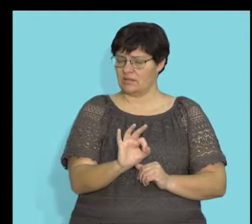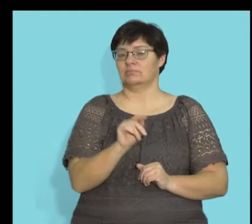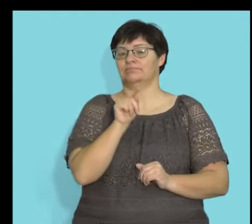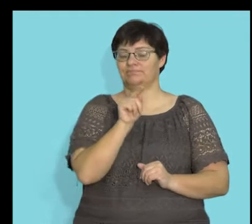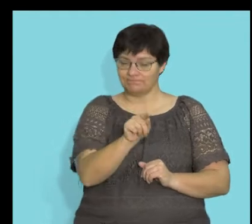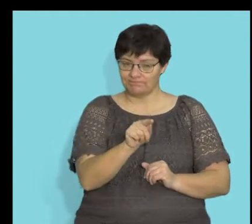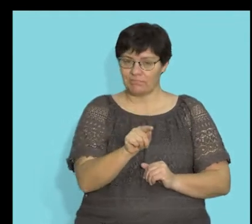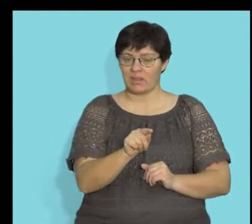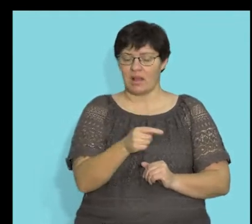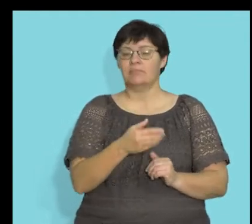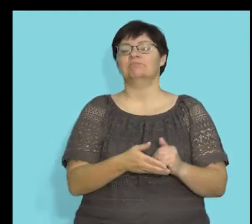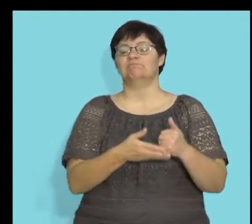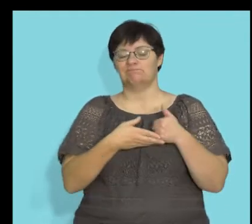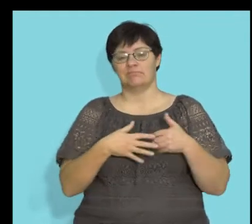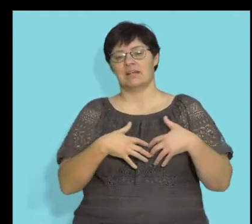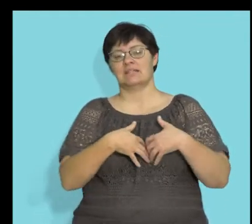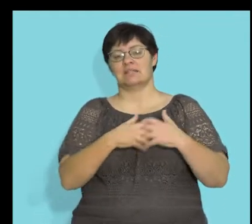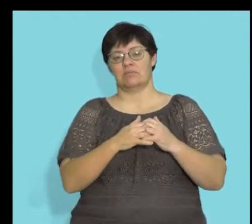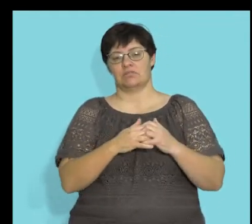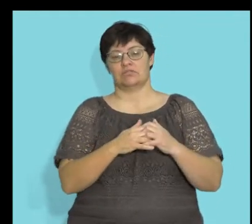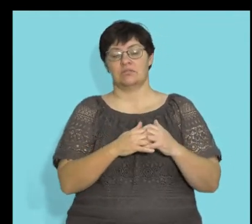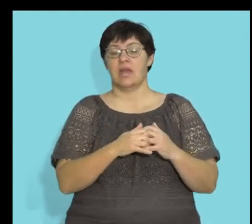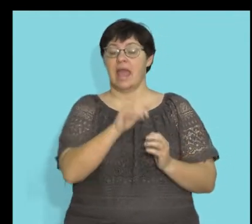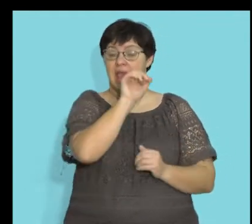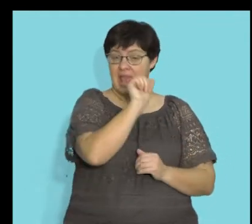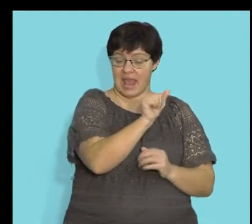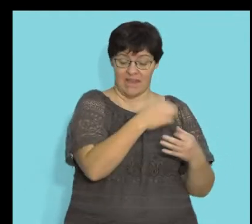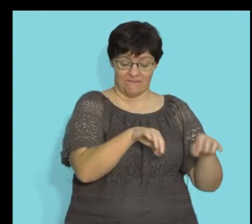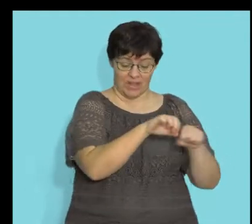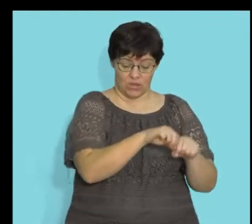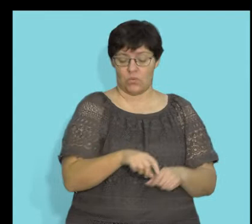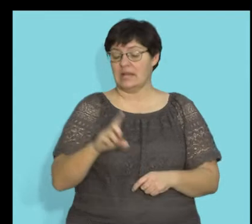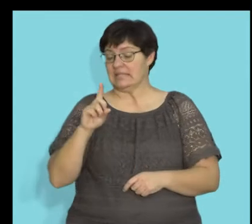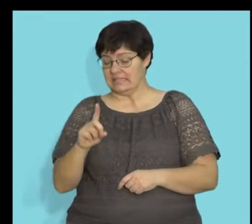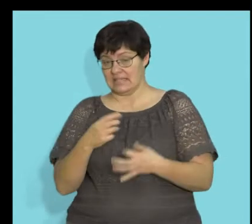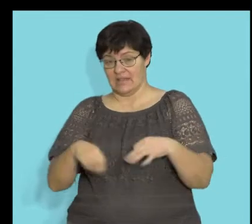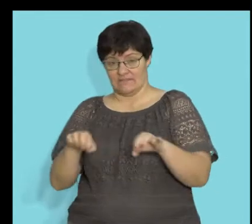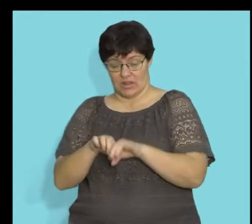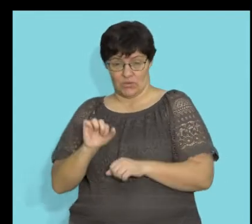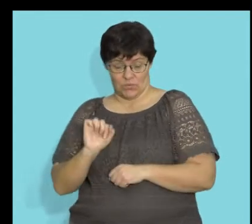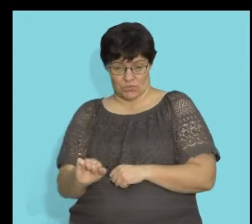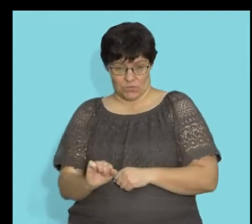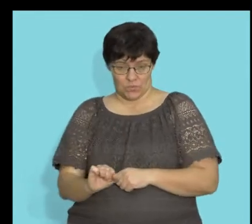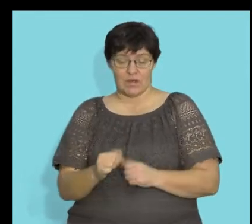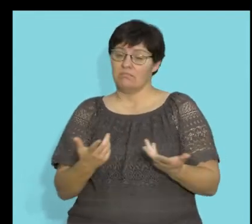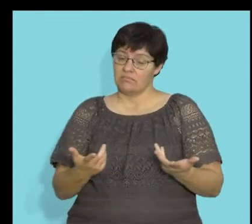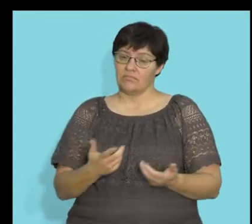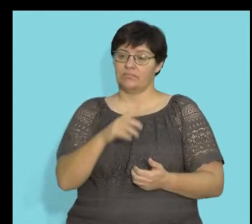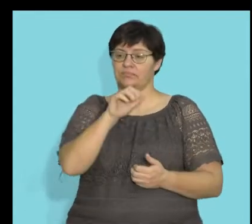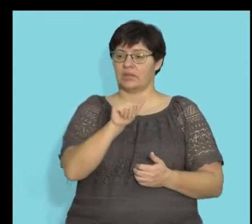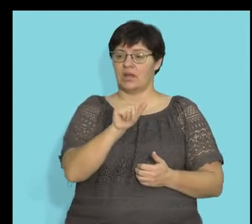sequence? This is going to allow me to establish the value of A as well as D if it is